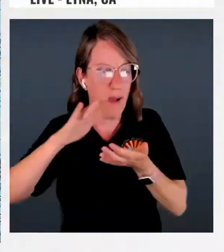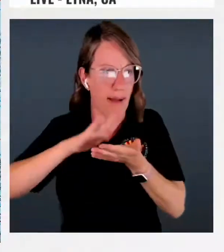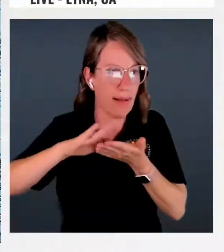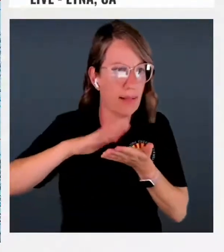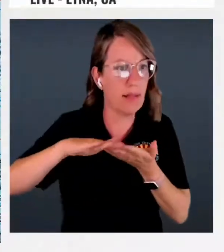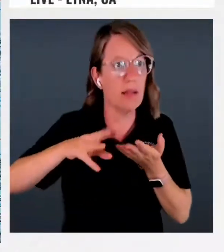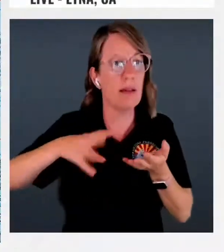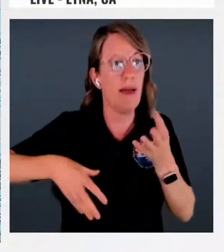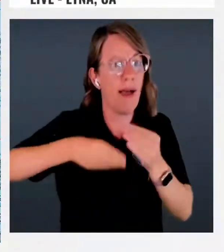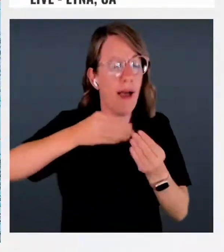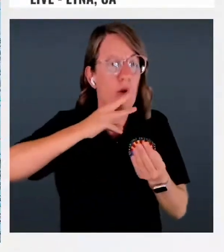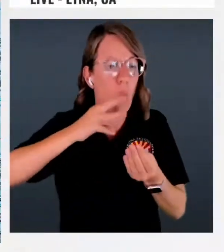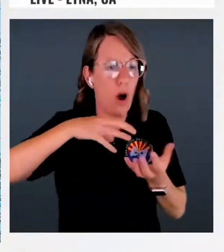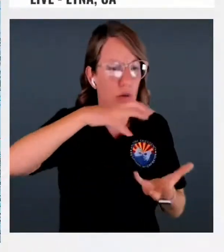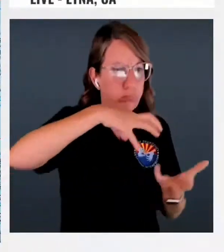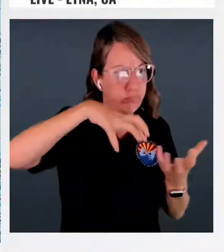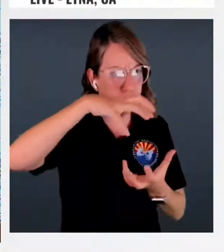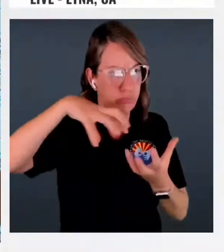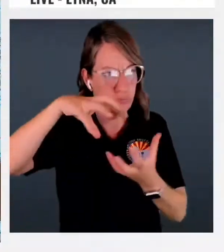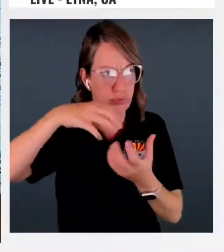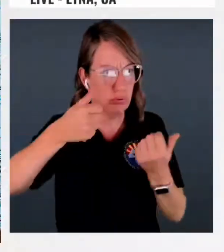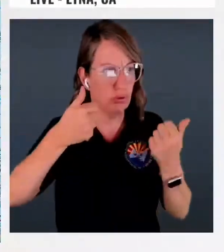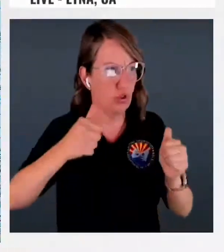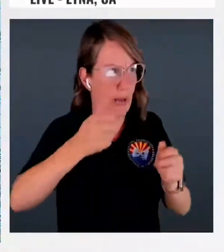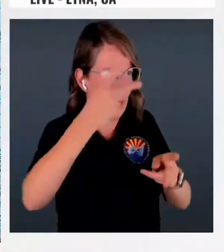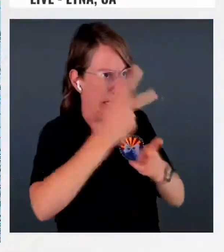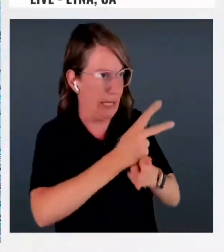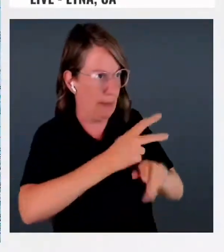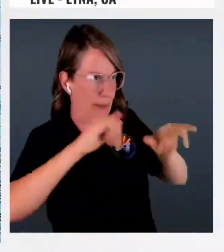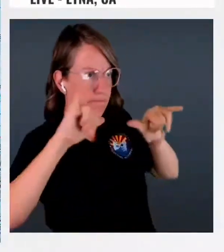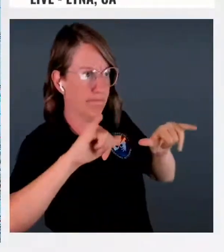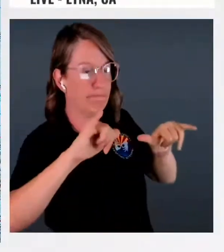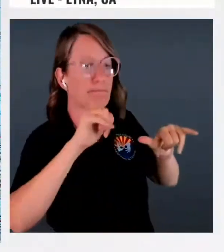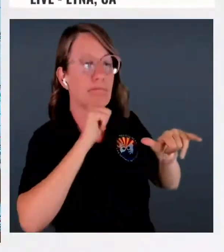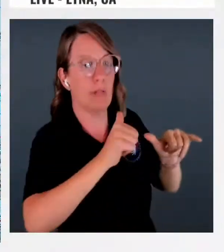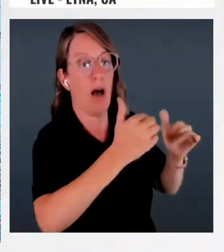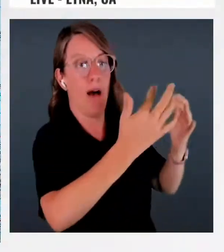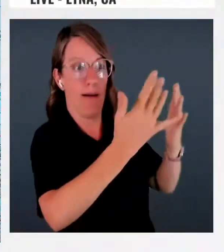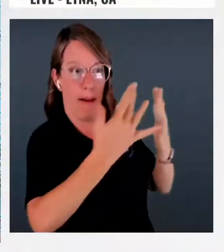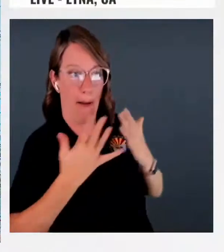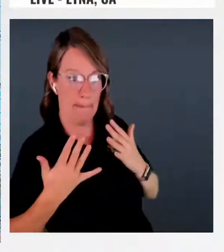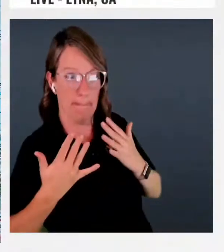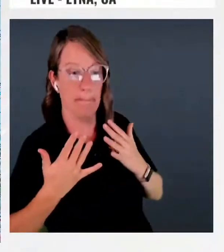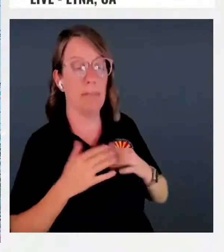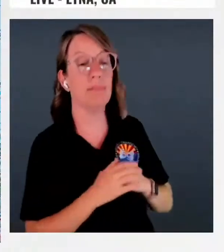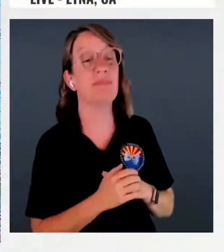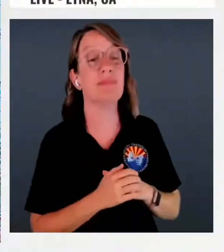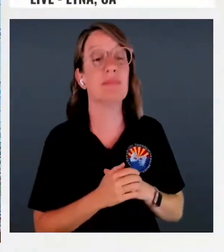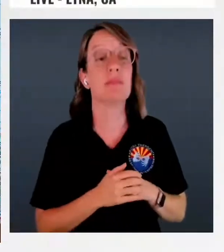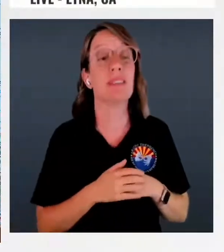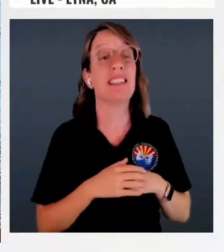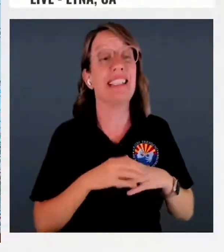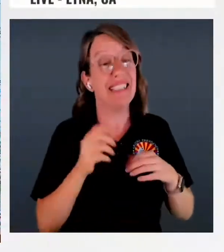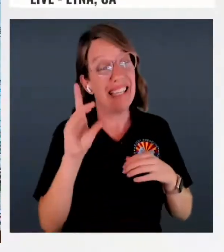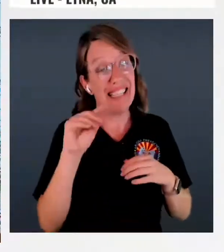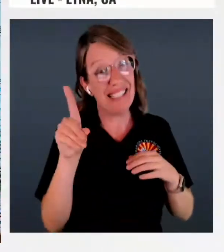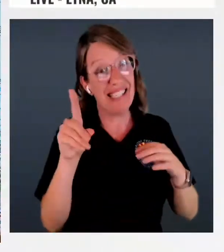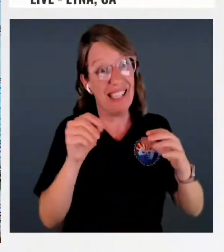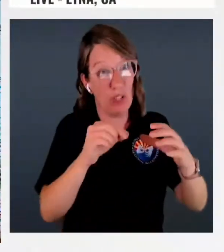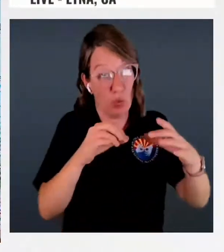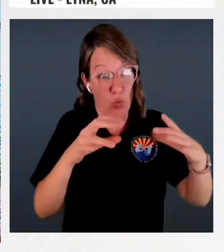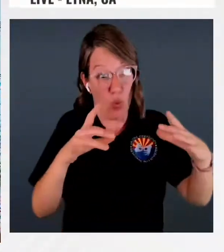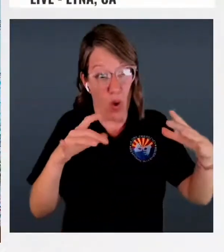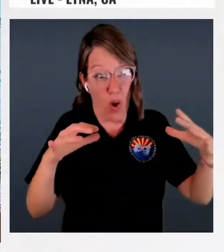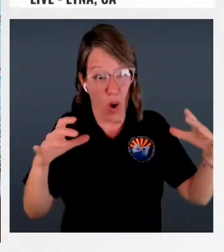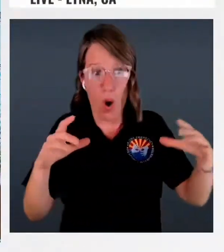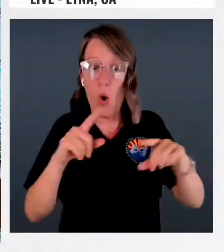into Patterson Creek. And as I said, with this growth here, we were able, and with the weather permitting, we were able to get resources in to kind of lock this